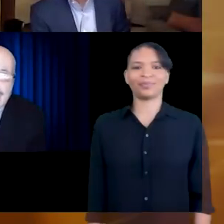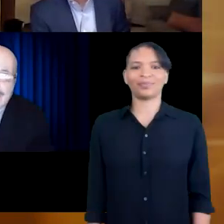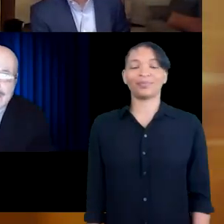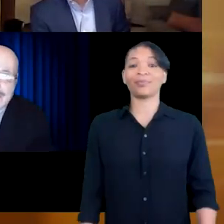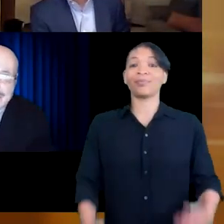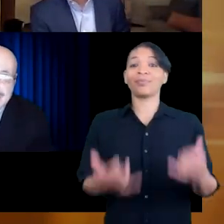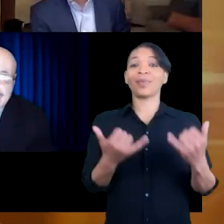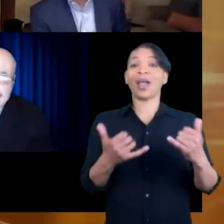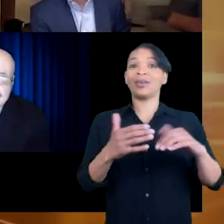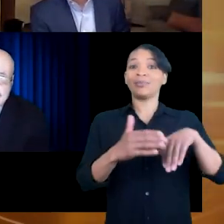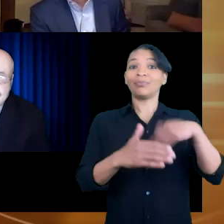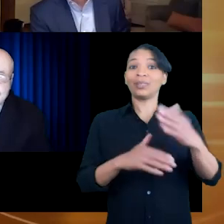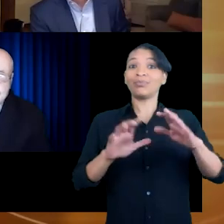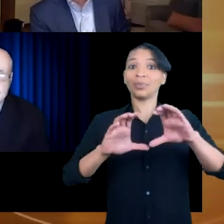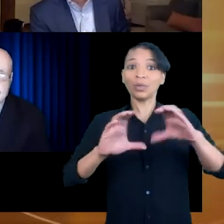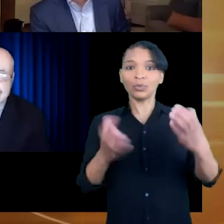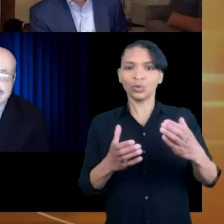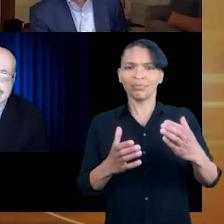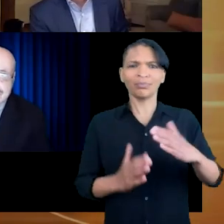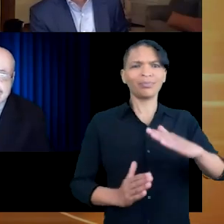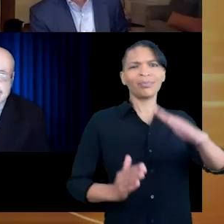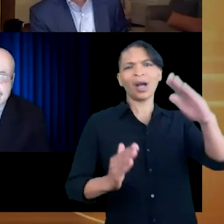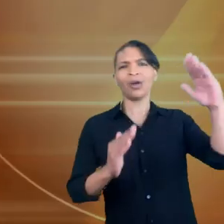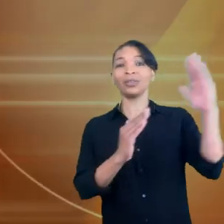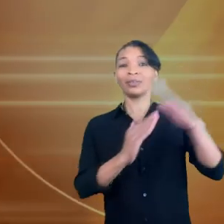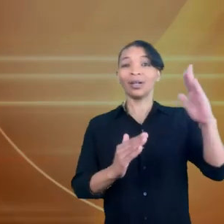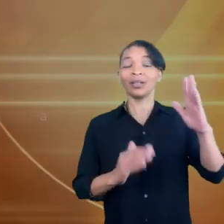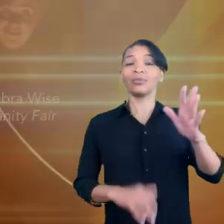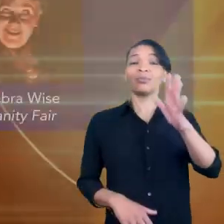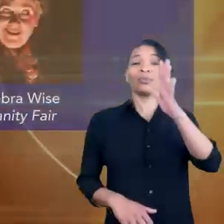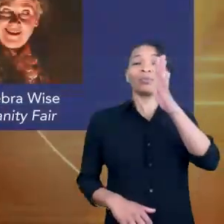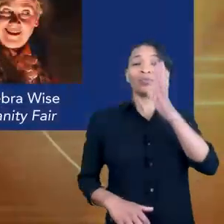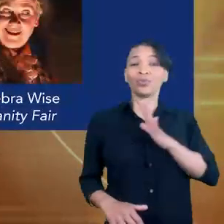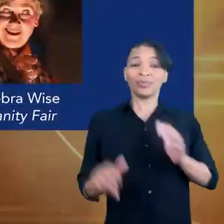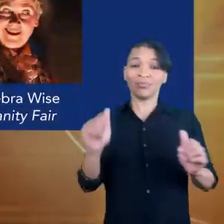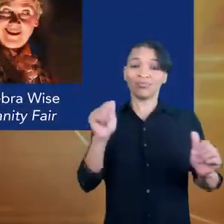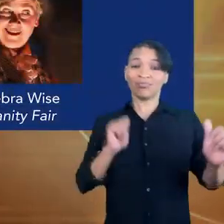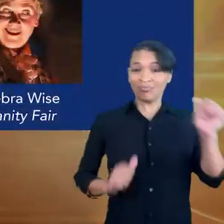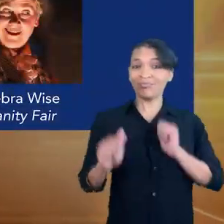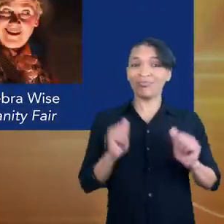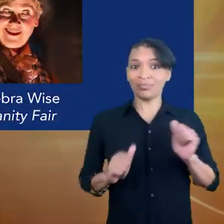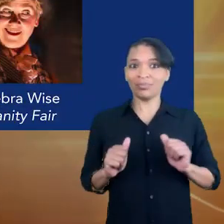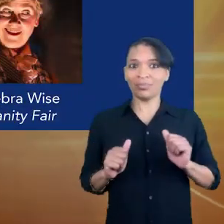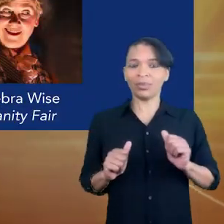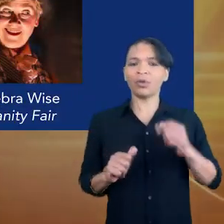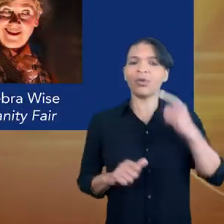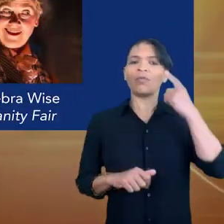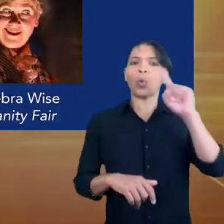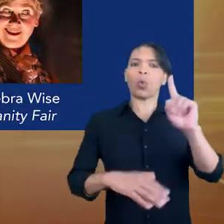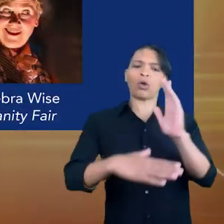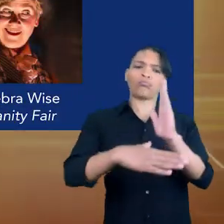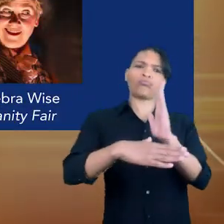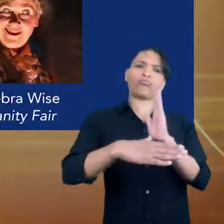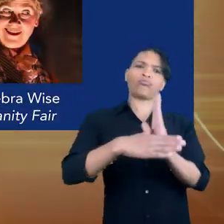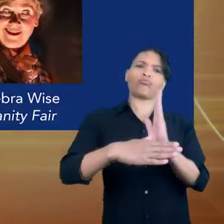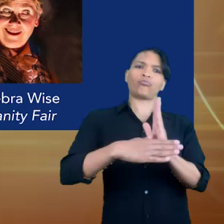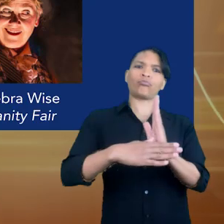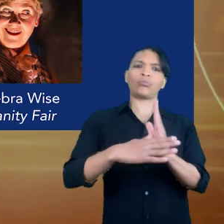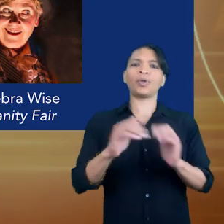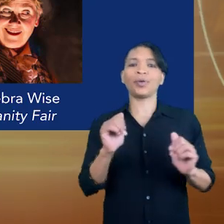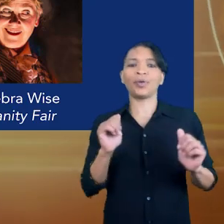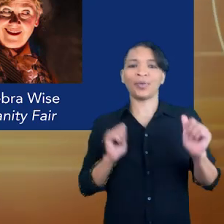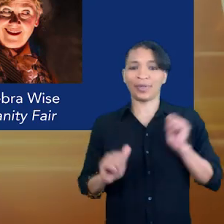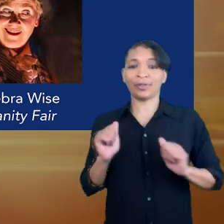The nominees for Outstanding Actress, Mid-Size Theater are Cheryl McMahon, Admissions, Speakeasy Stage